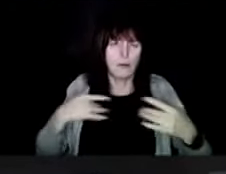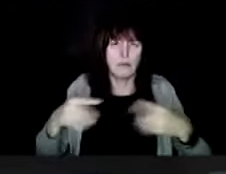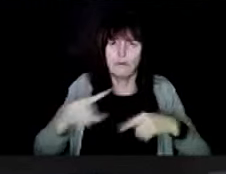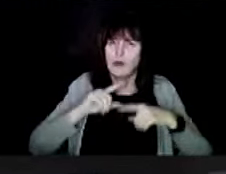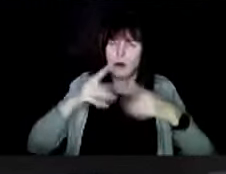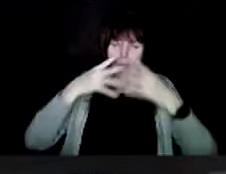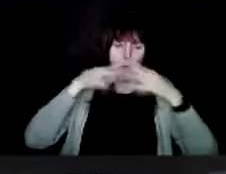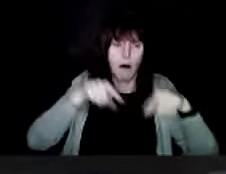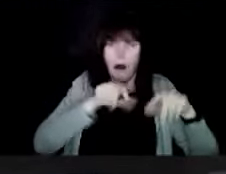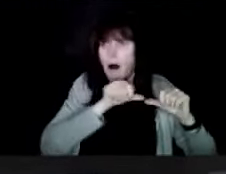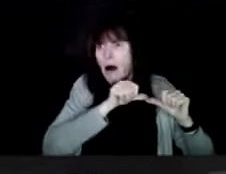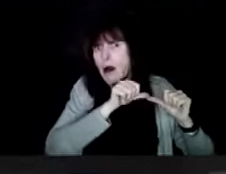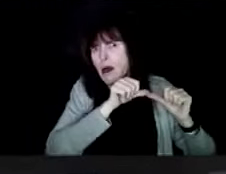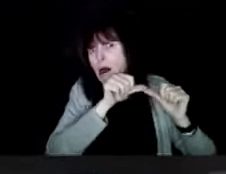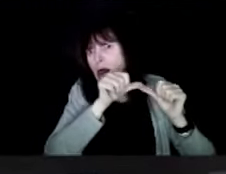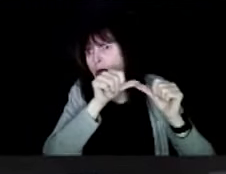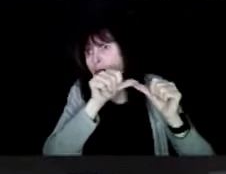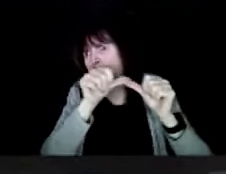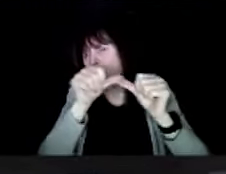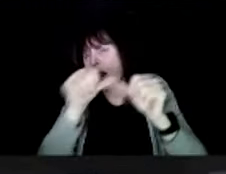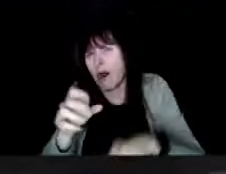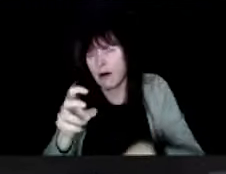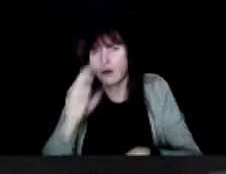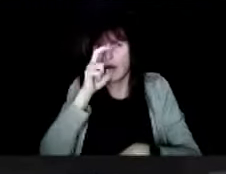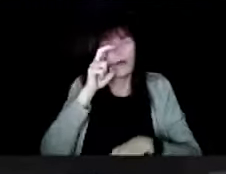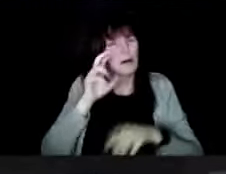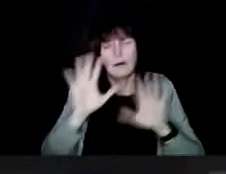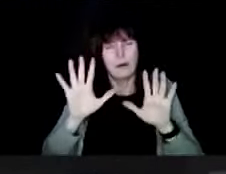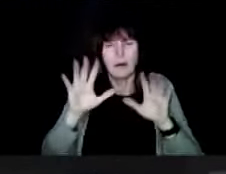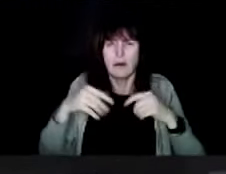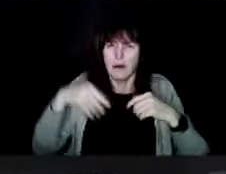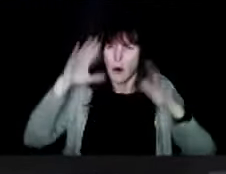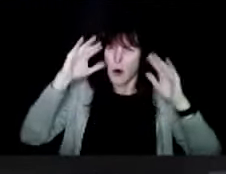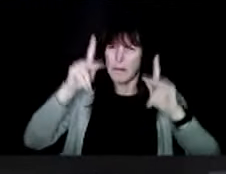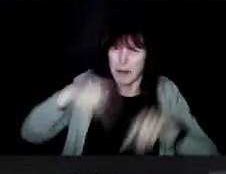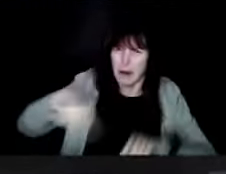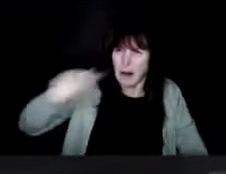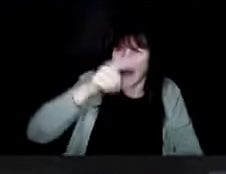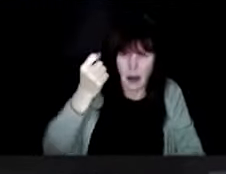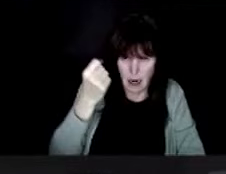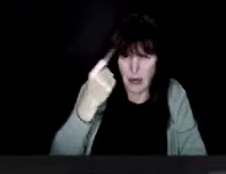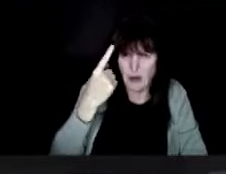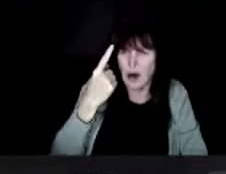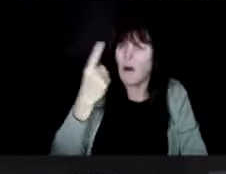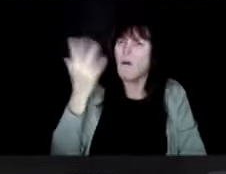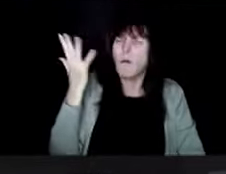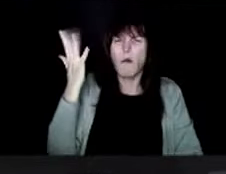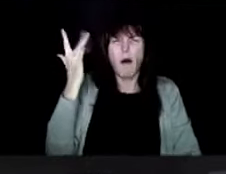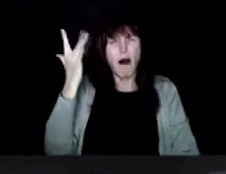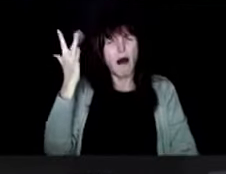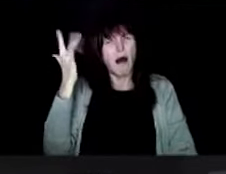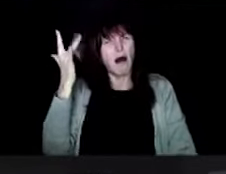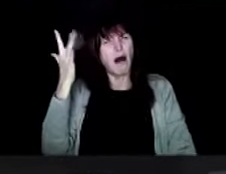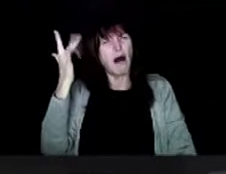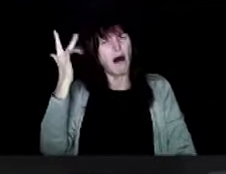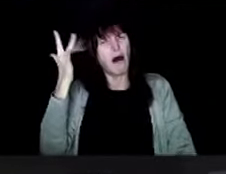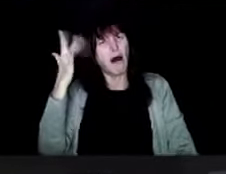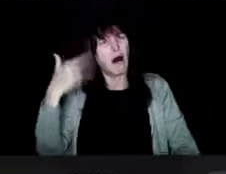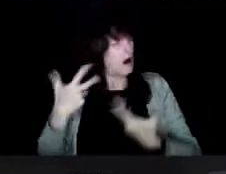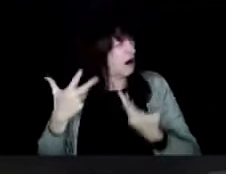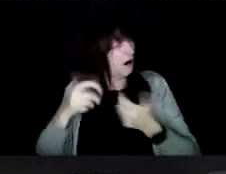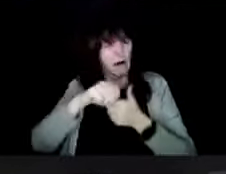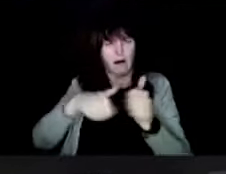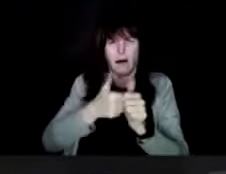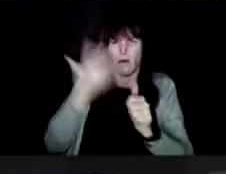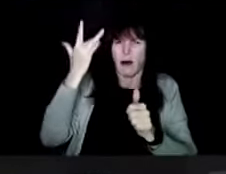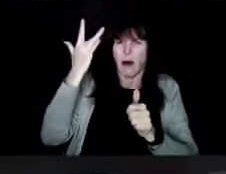understand the reasons we had to put them in place. And I deeply appreciate the sacrifices that the businesses are making. And you have our